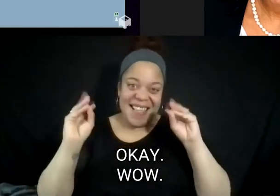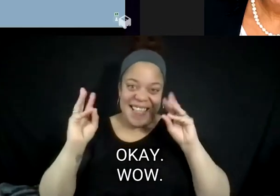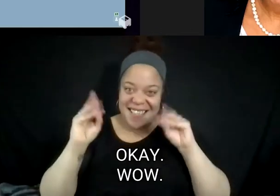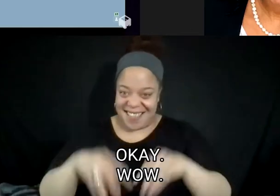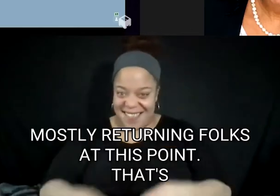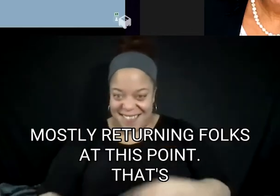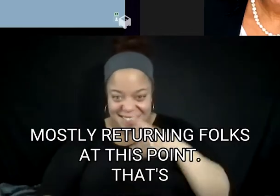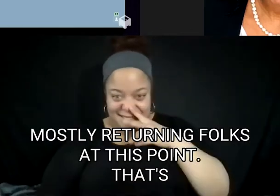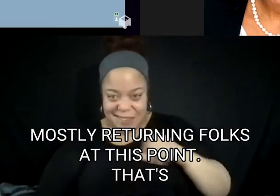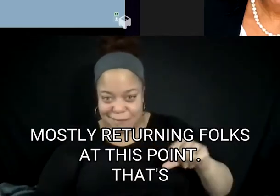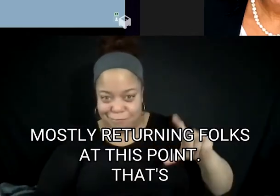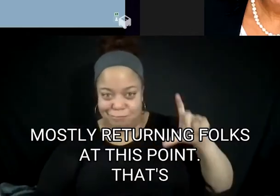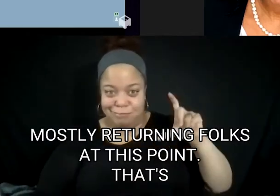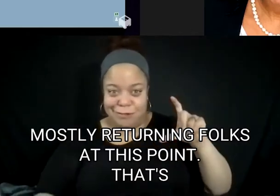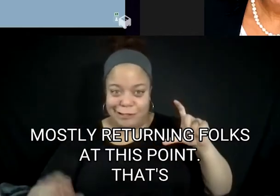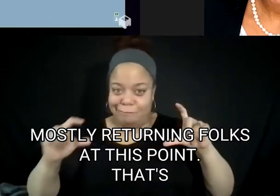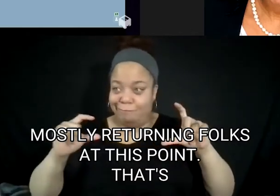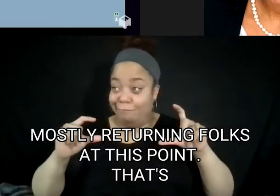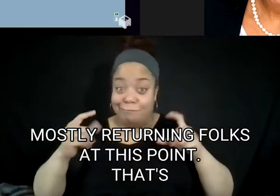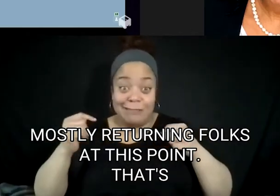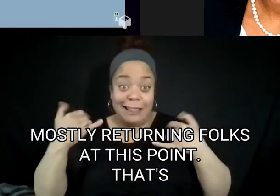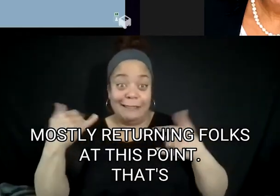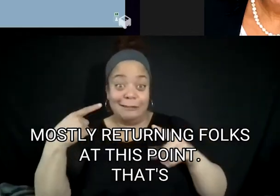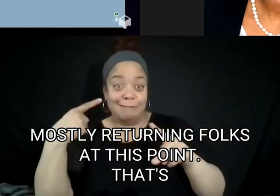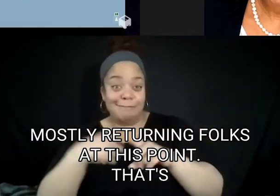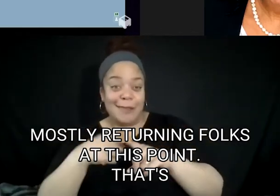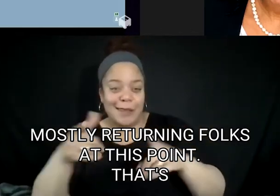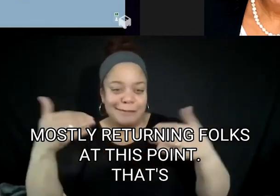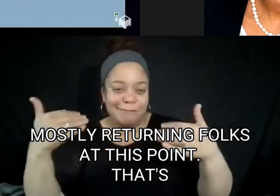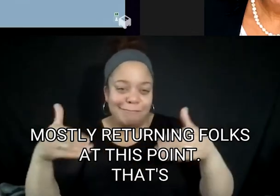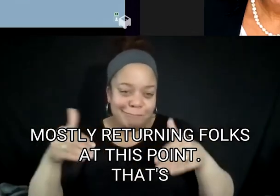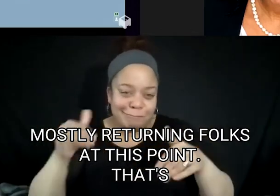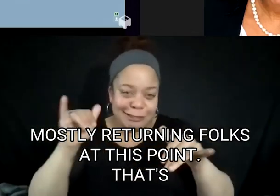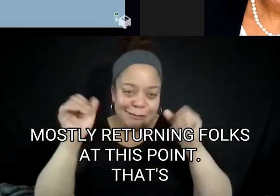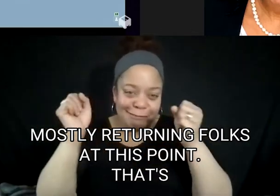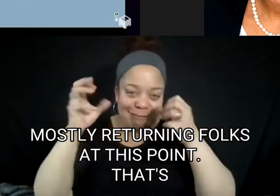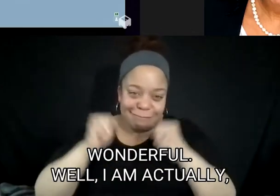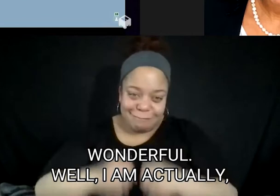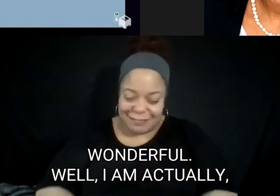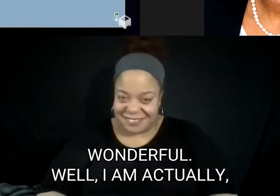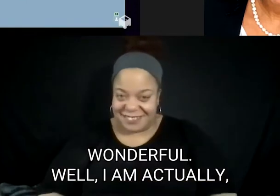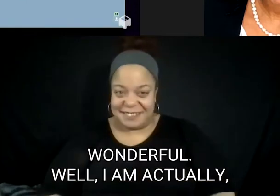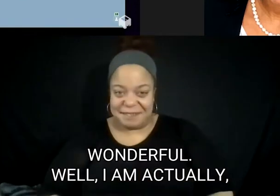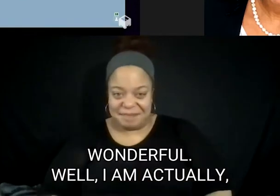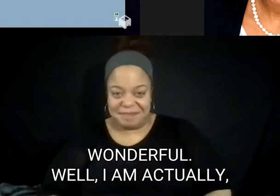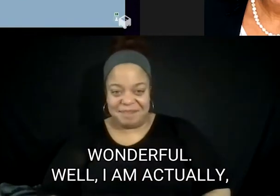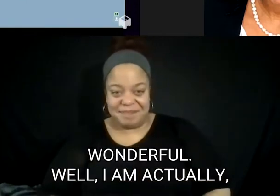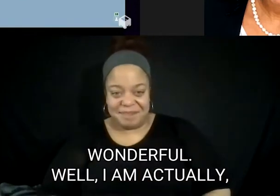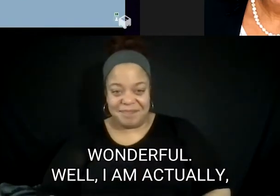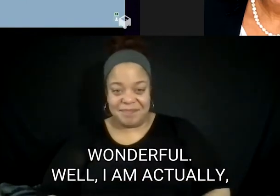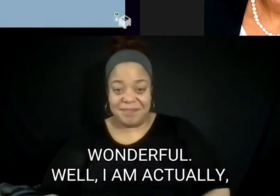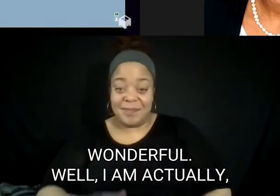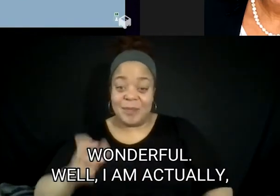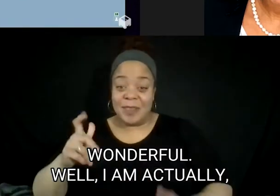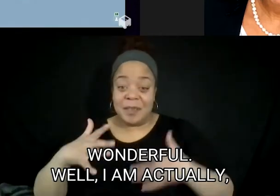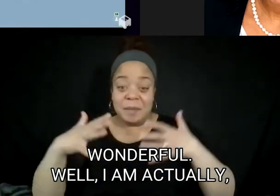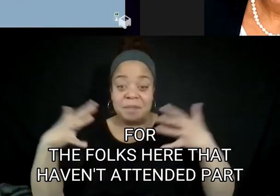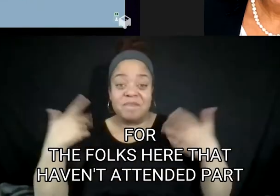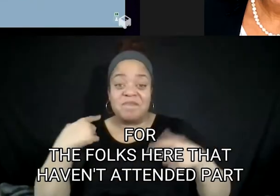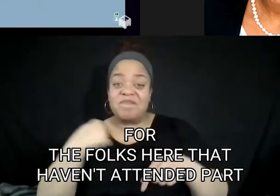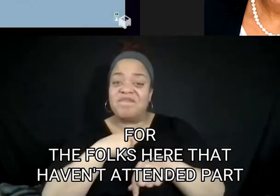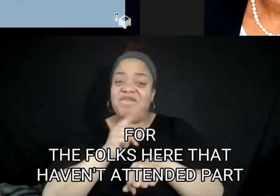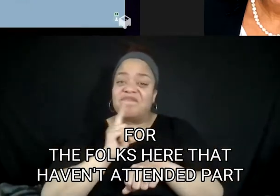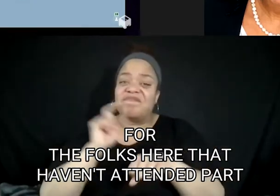Well, I'm actually, you know, for the folks here that haven't attended part one, there is a recording